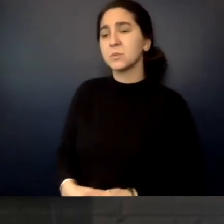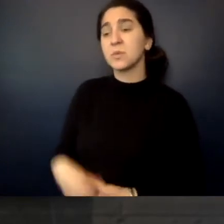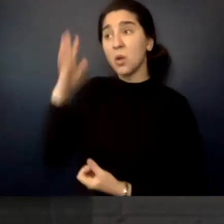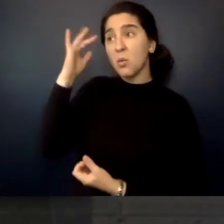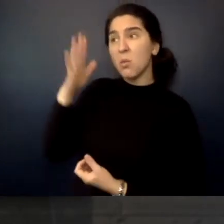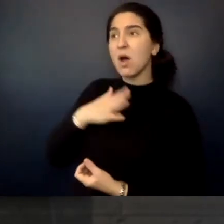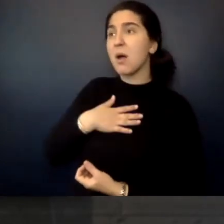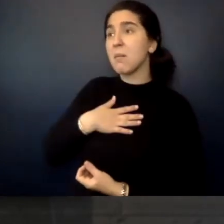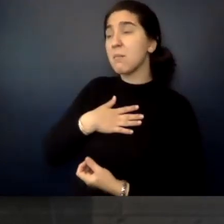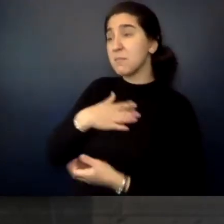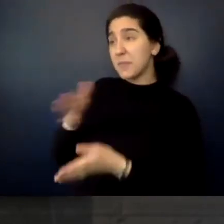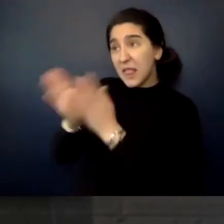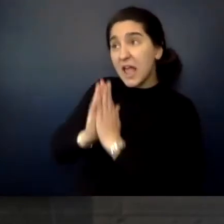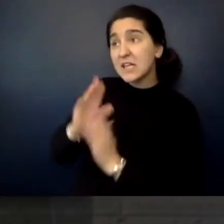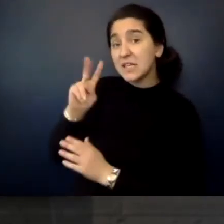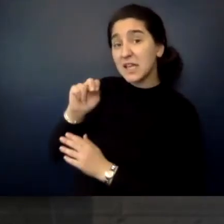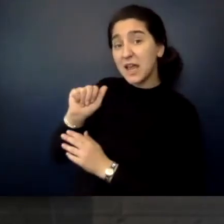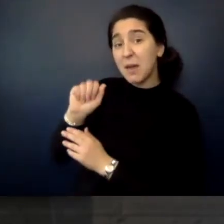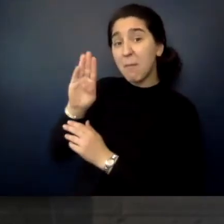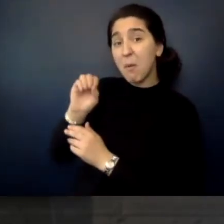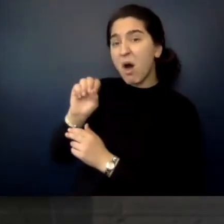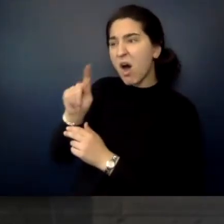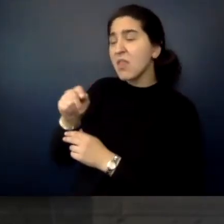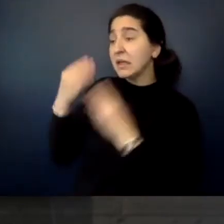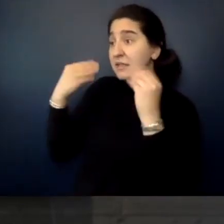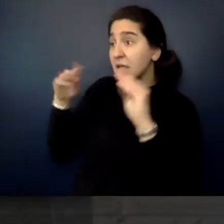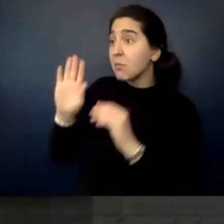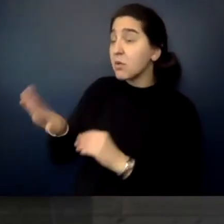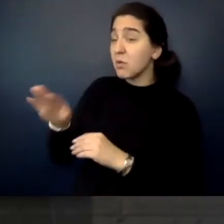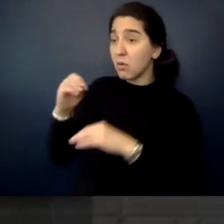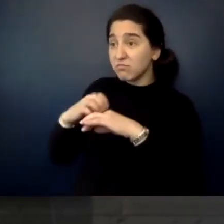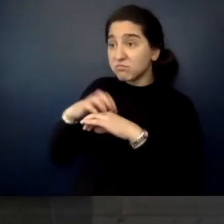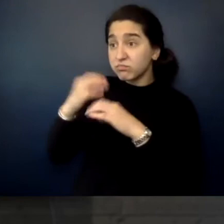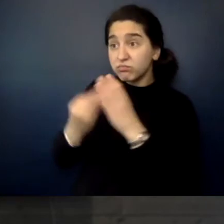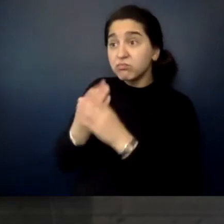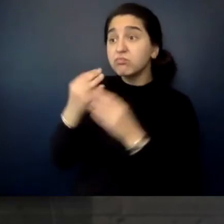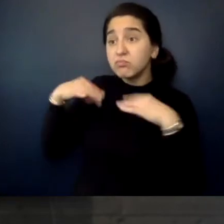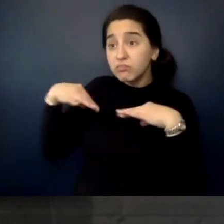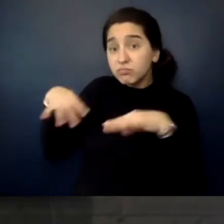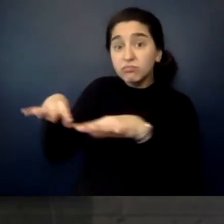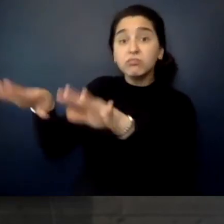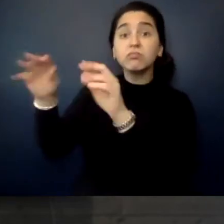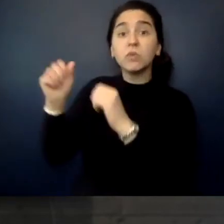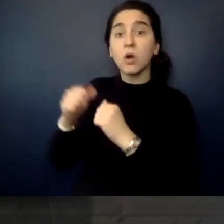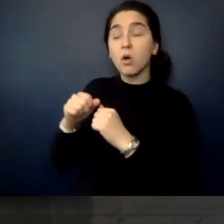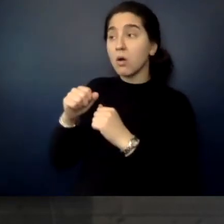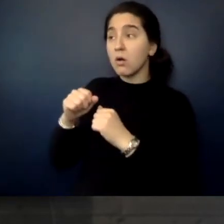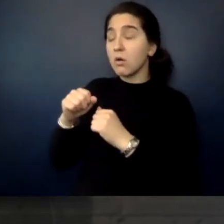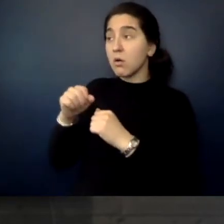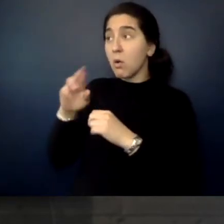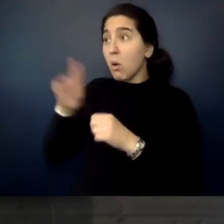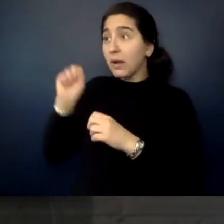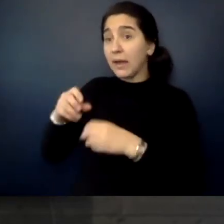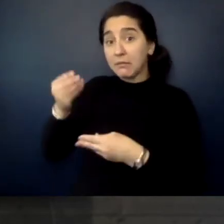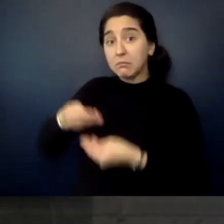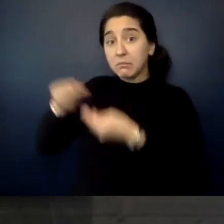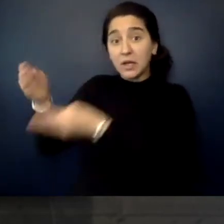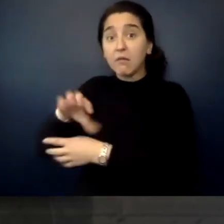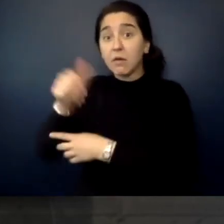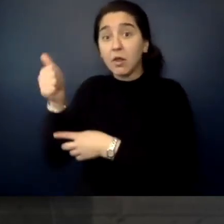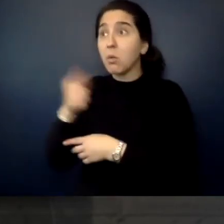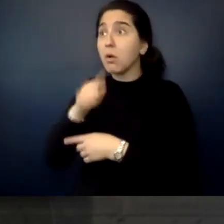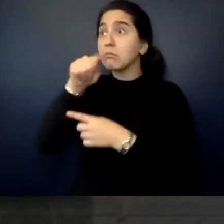Jezreelite, 'Sell me your vineyard, or if you prefer, I will give you another vineyard in its place.' But he